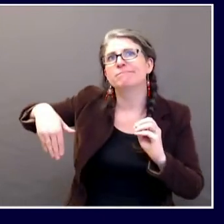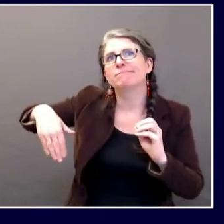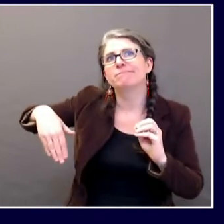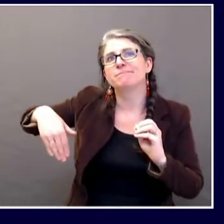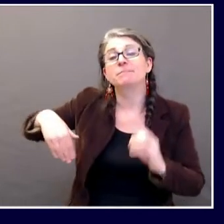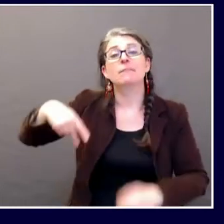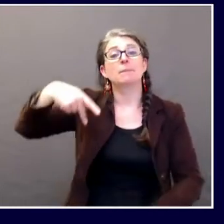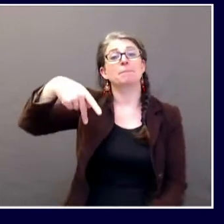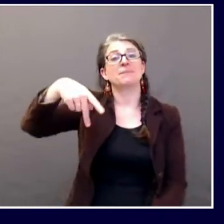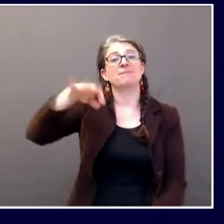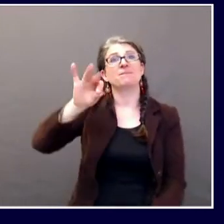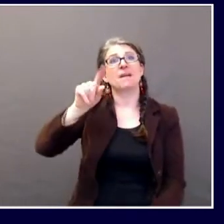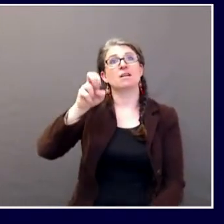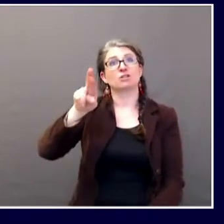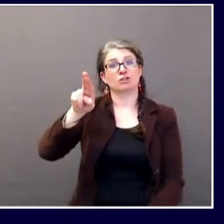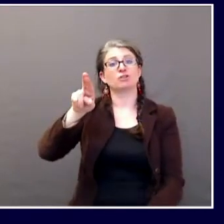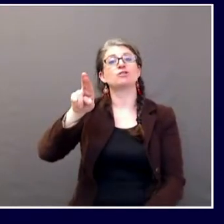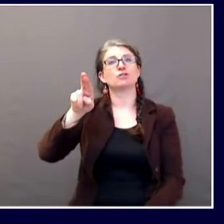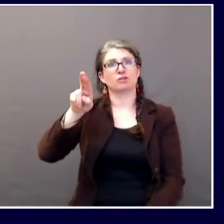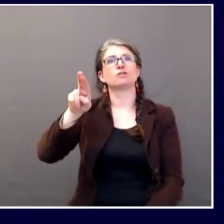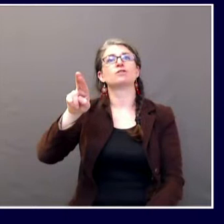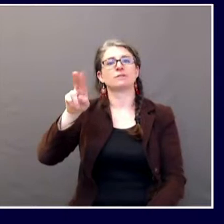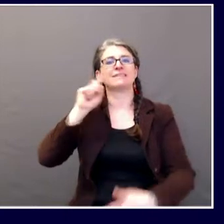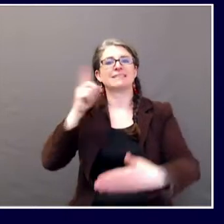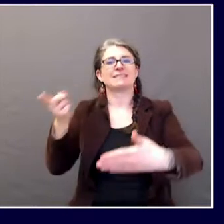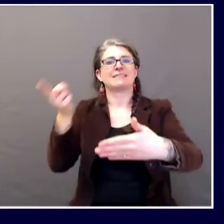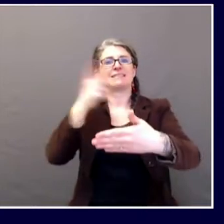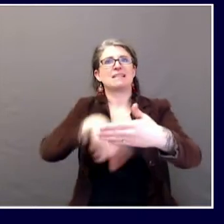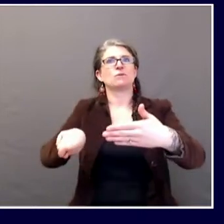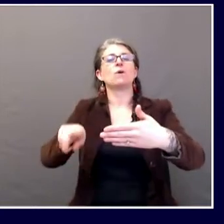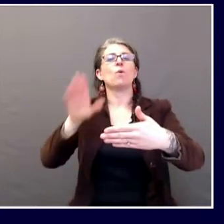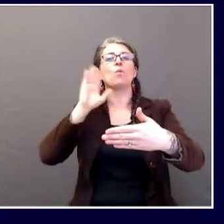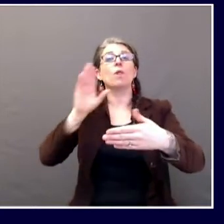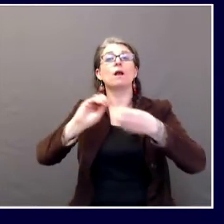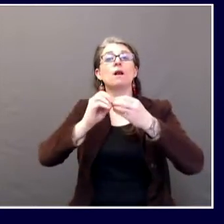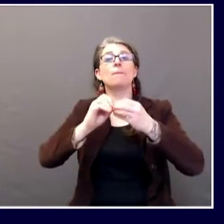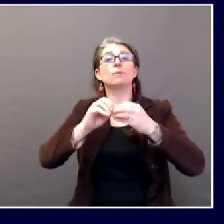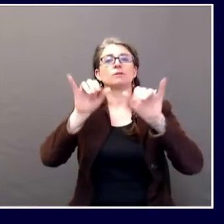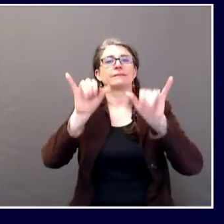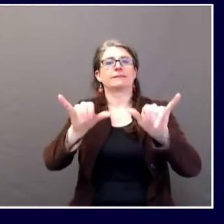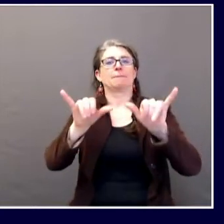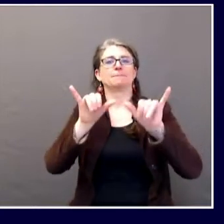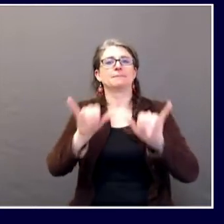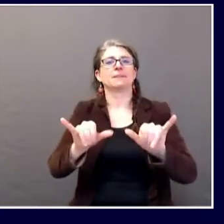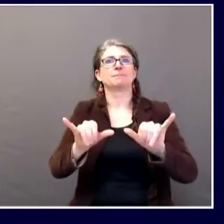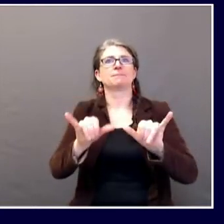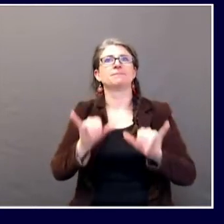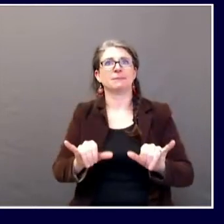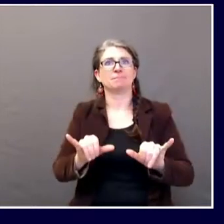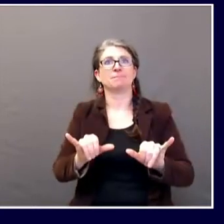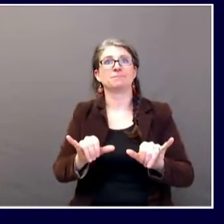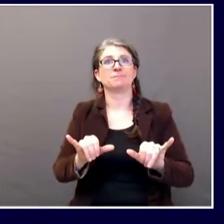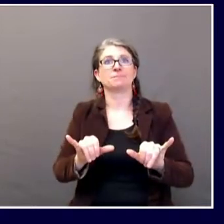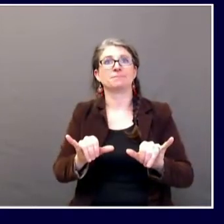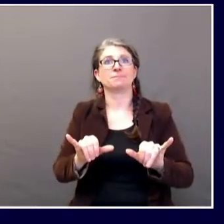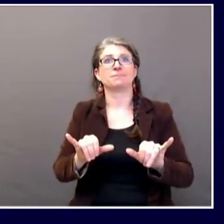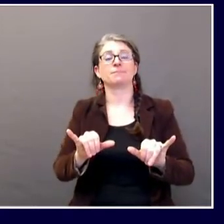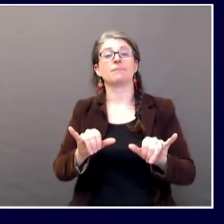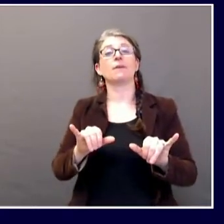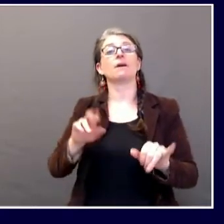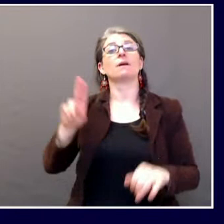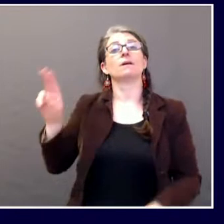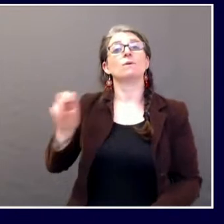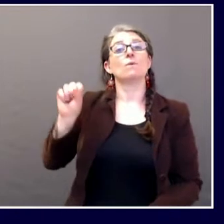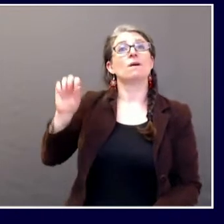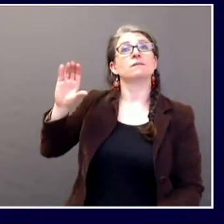the same next week as it has been for the past couple of weeks. The increase in that couple of percentage points, that 5% or